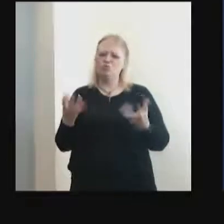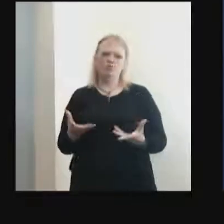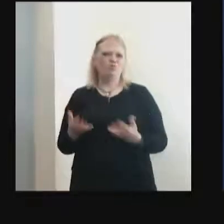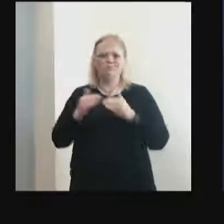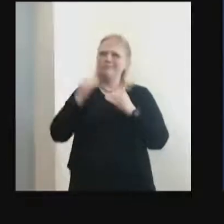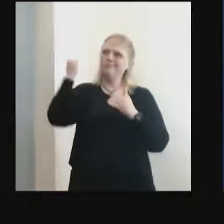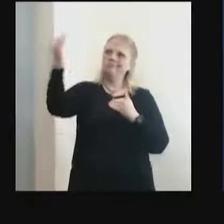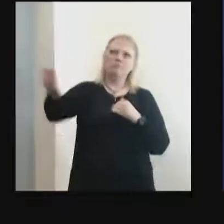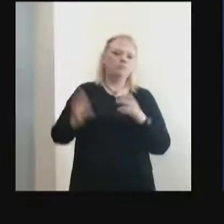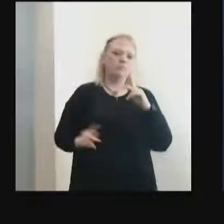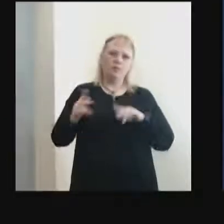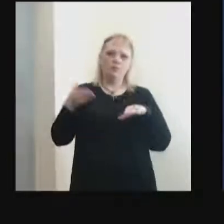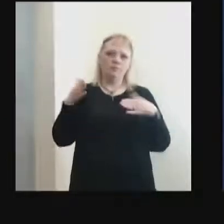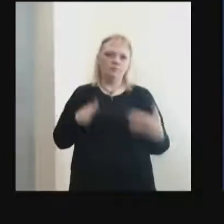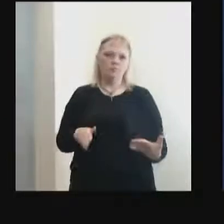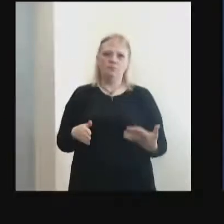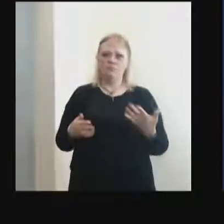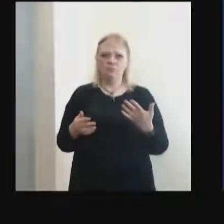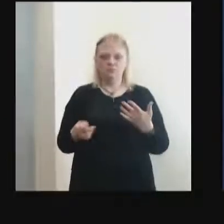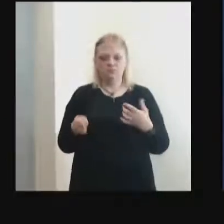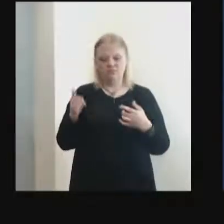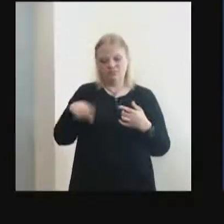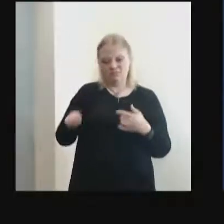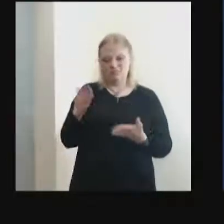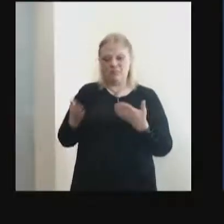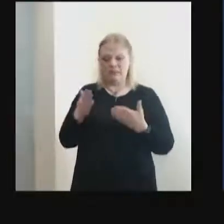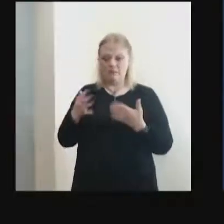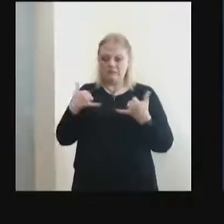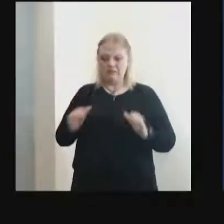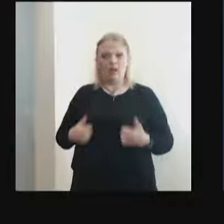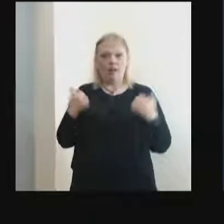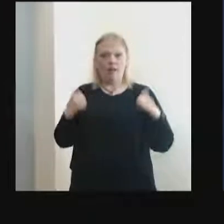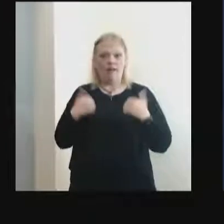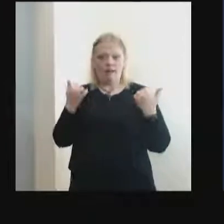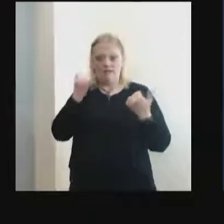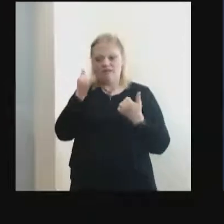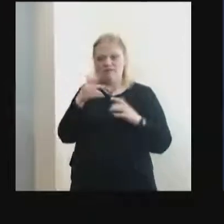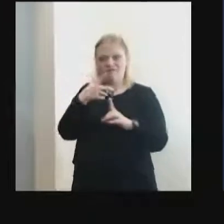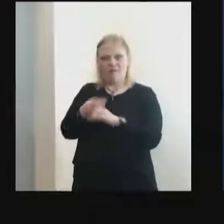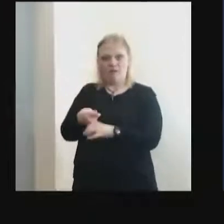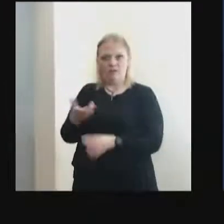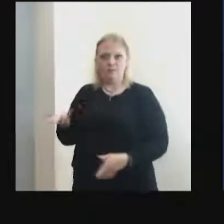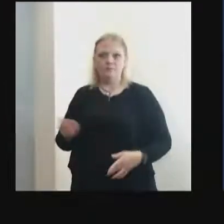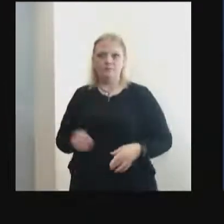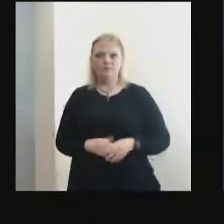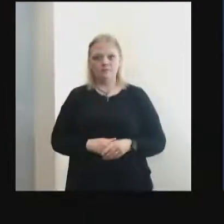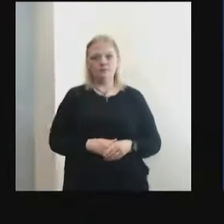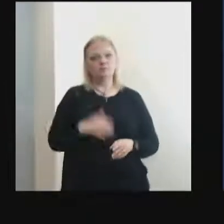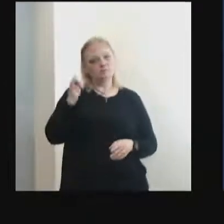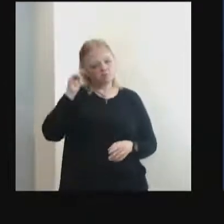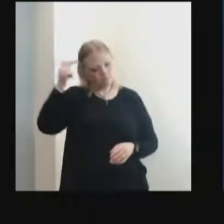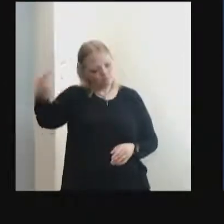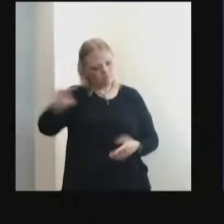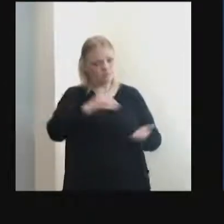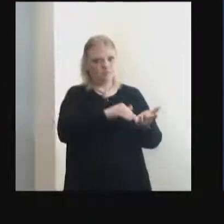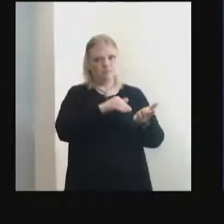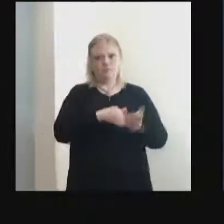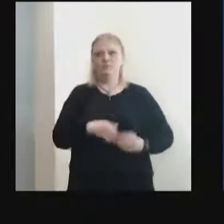few months who probably would be here if we had gotten them vaccinated. That'll turn it over to Dr.